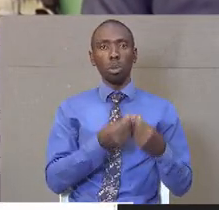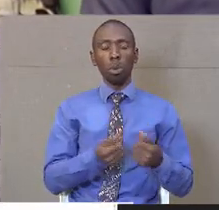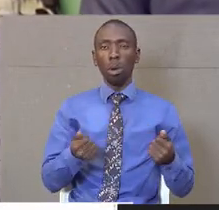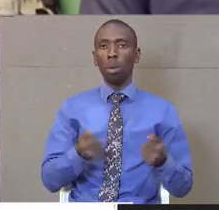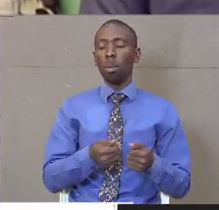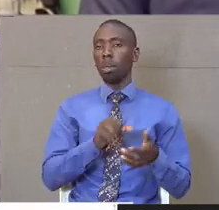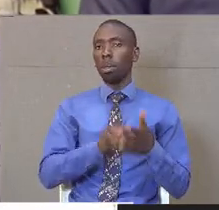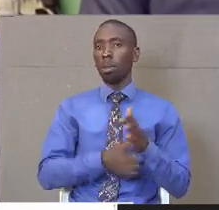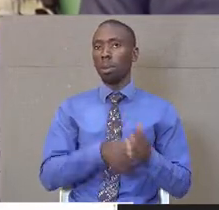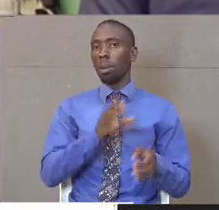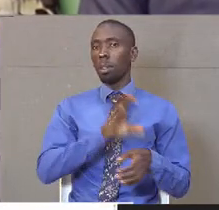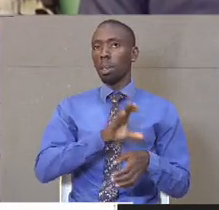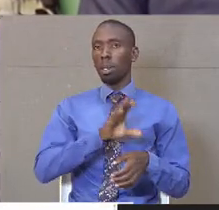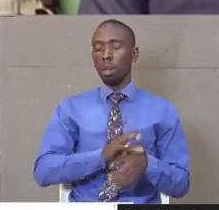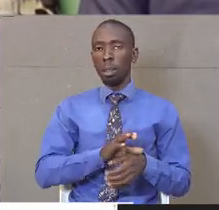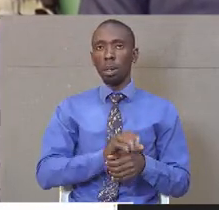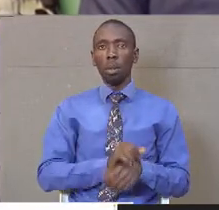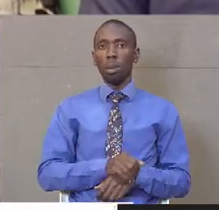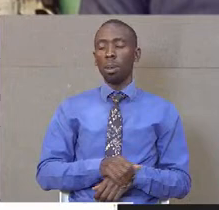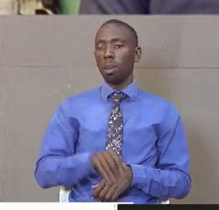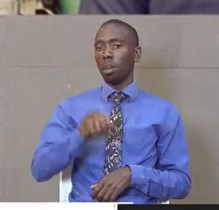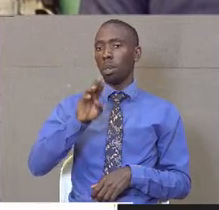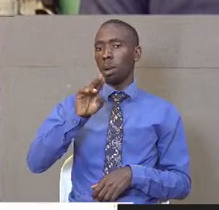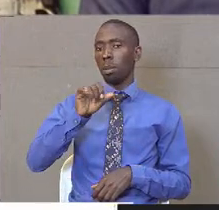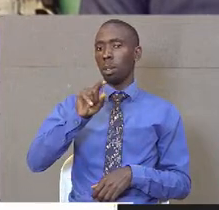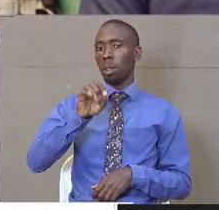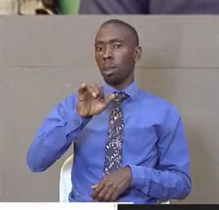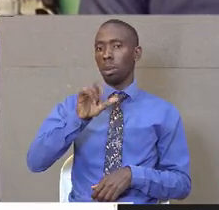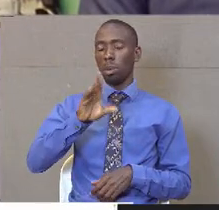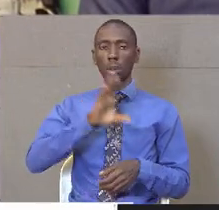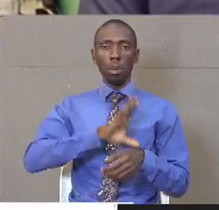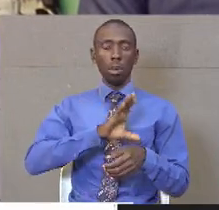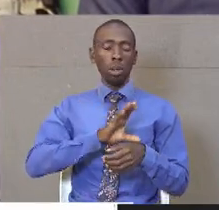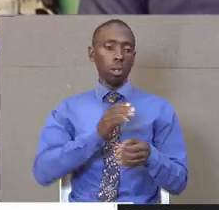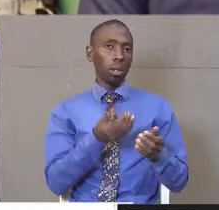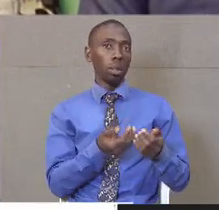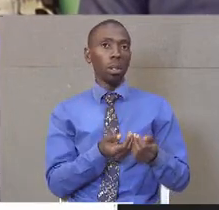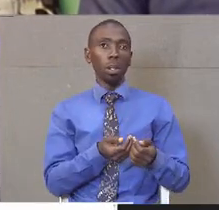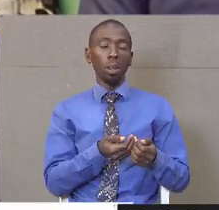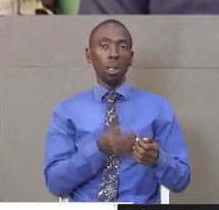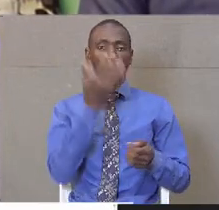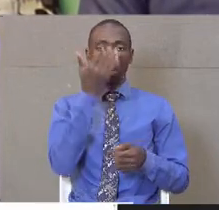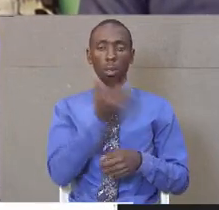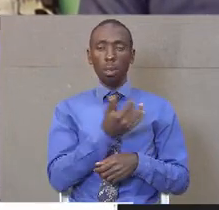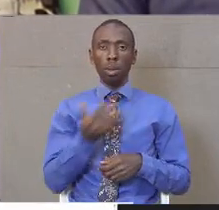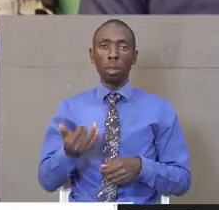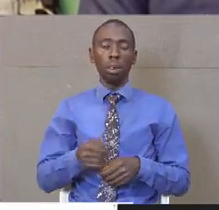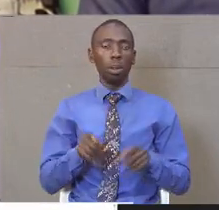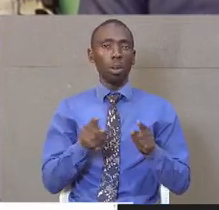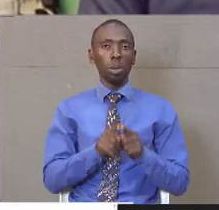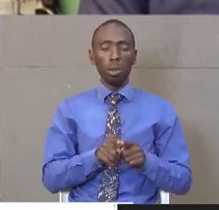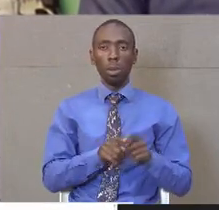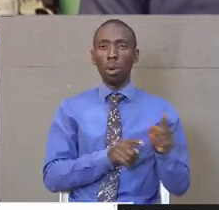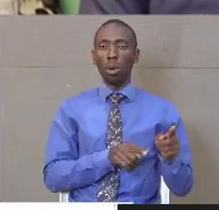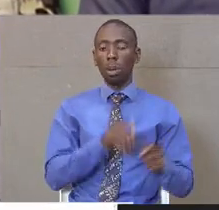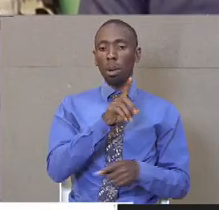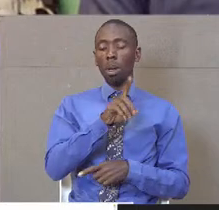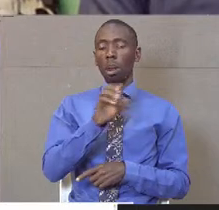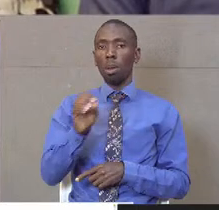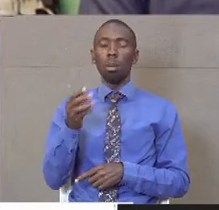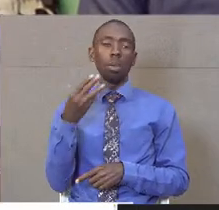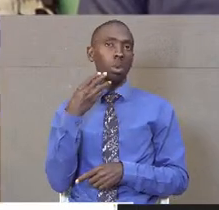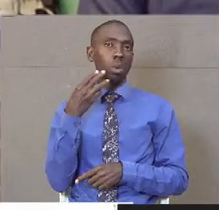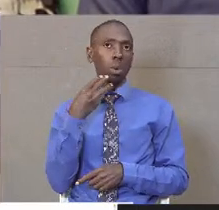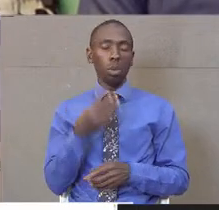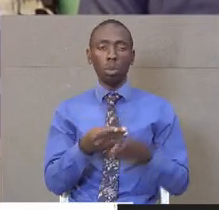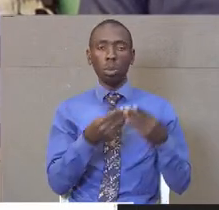Diocese that he will contribute 600 million to St. Kizito Hospital, Matany, to take care of the